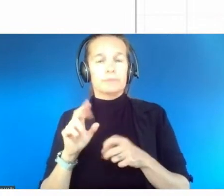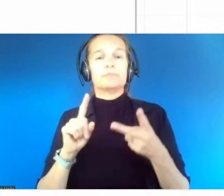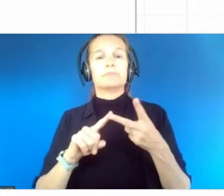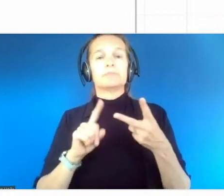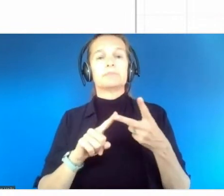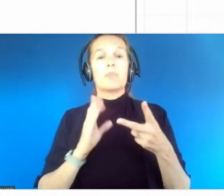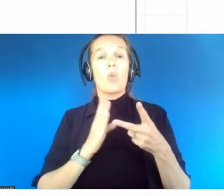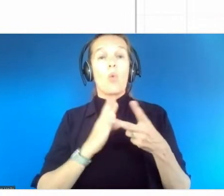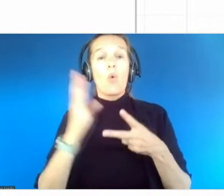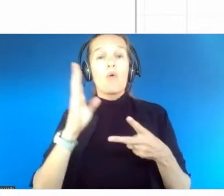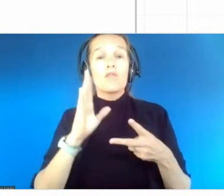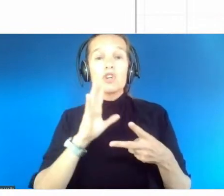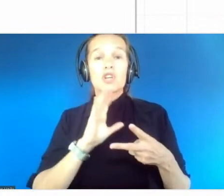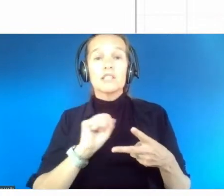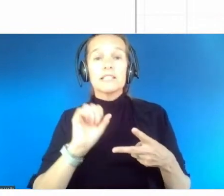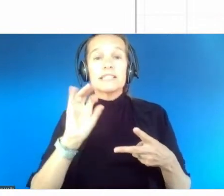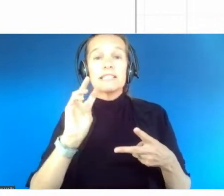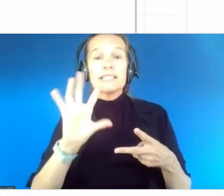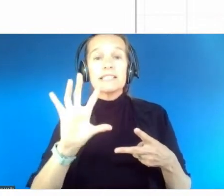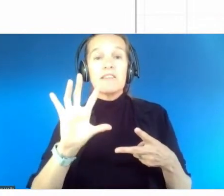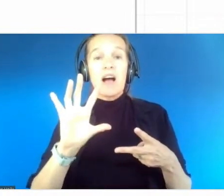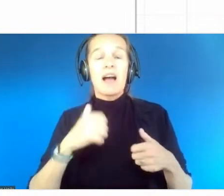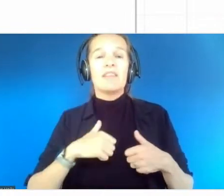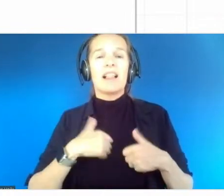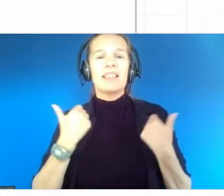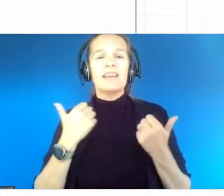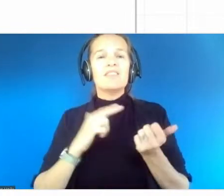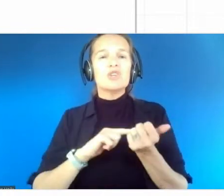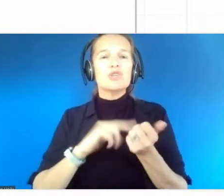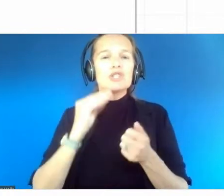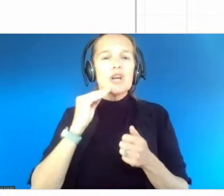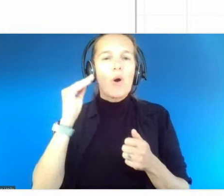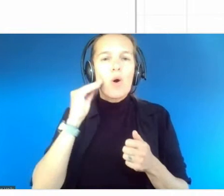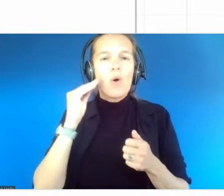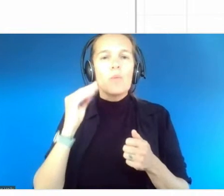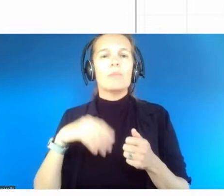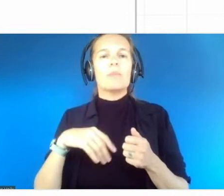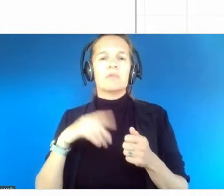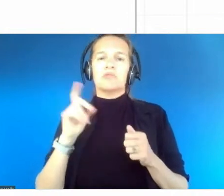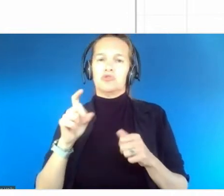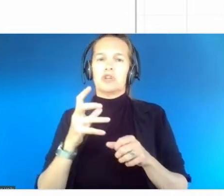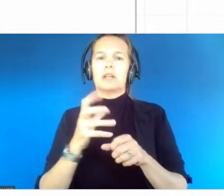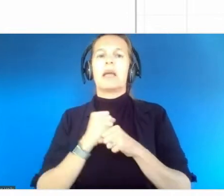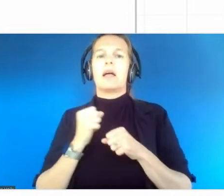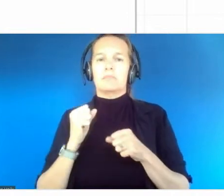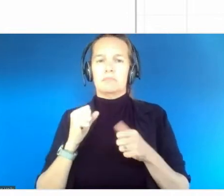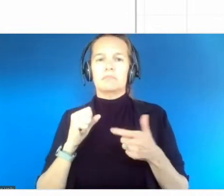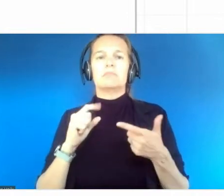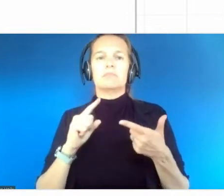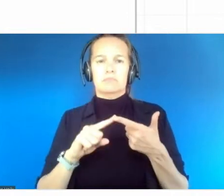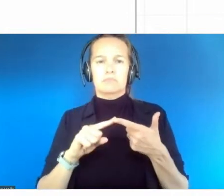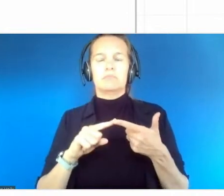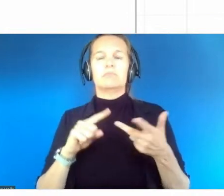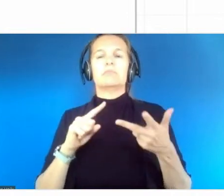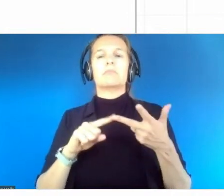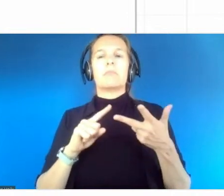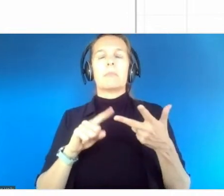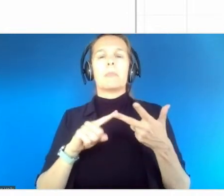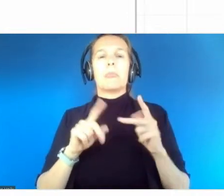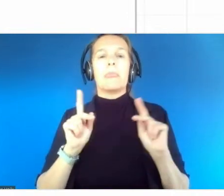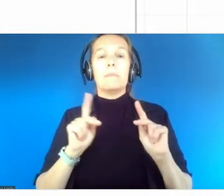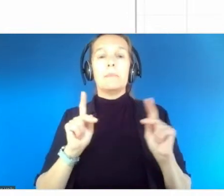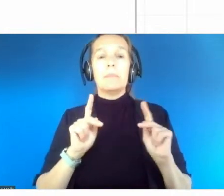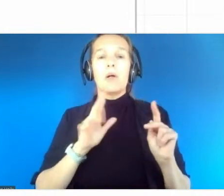live in long-term care facilities, nursing homes, should receive the booster. People between 50